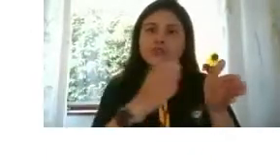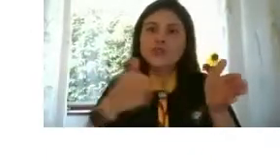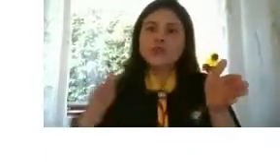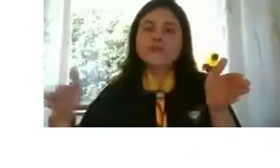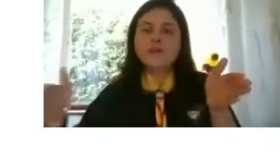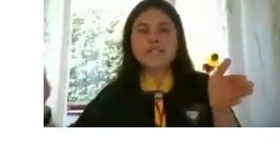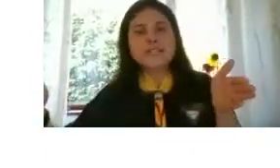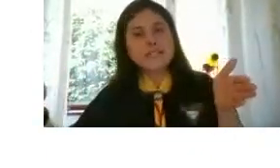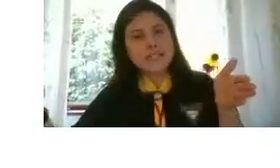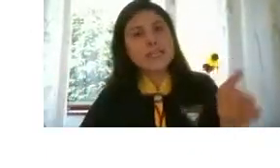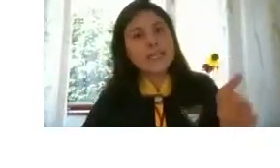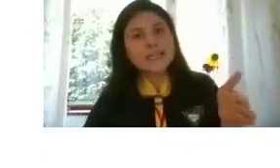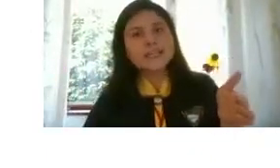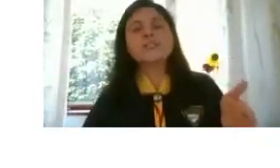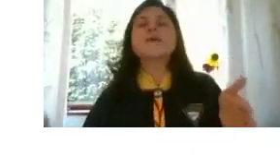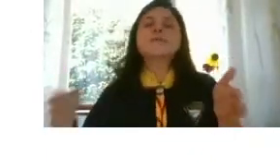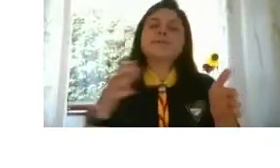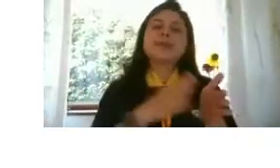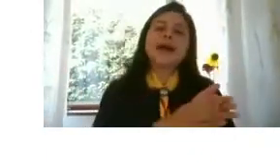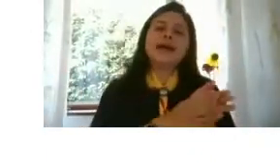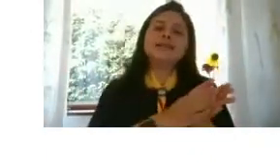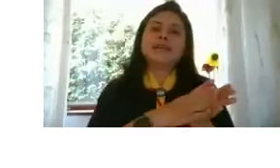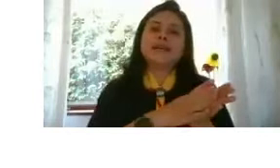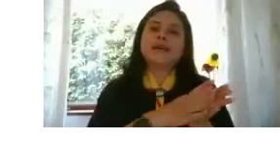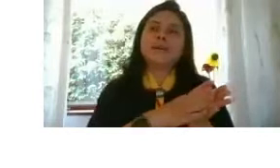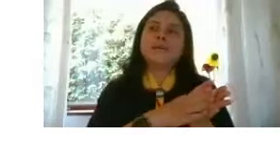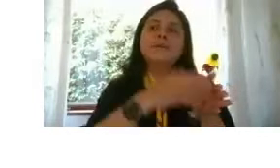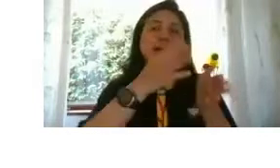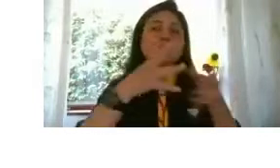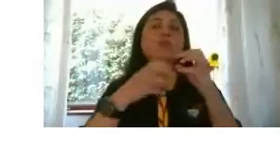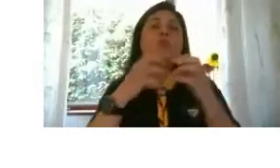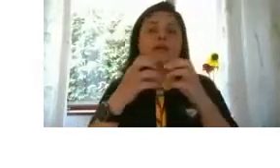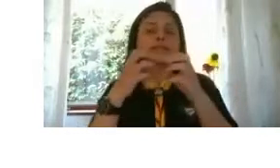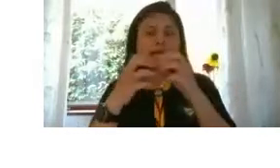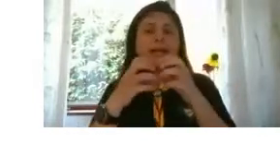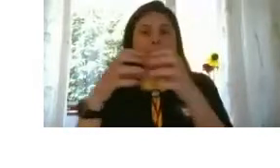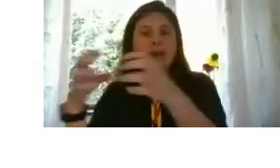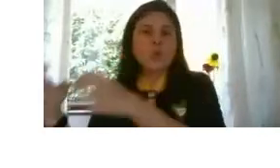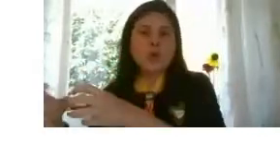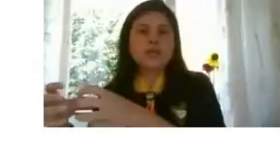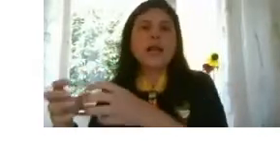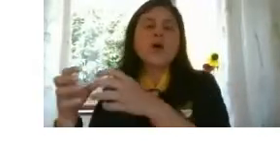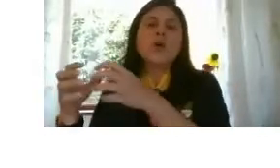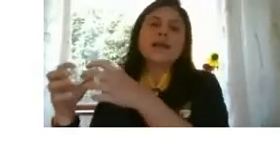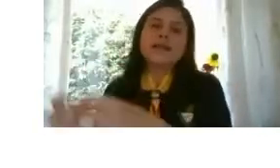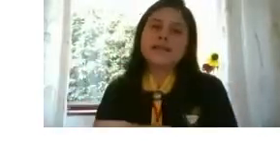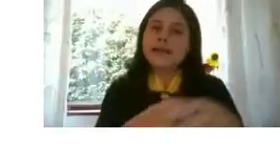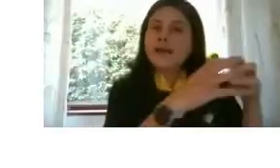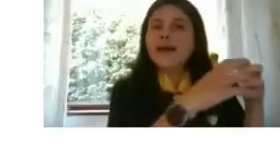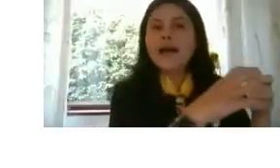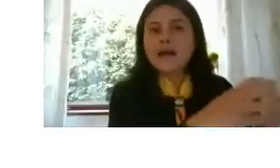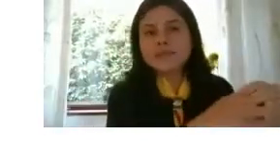you will find in English, and but with 1 sign per word. While in